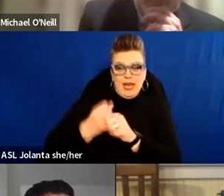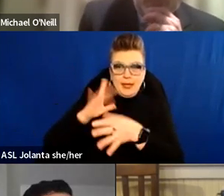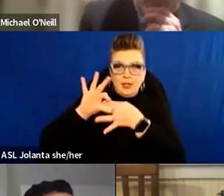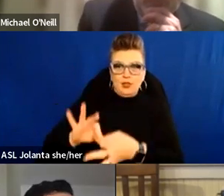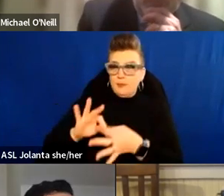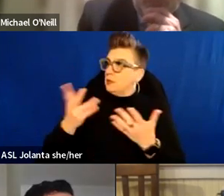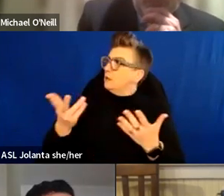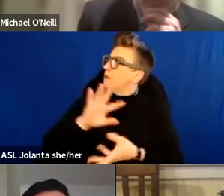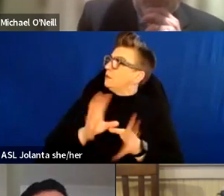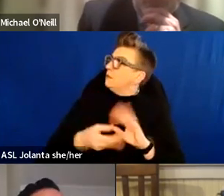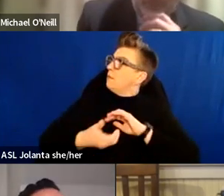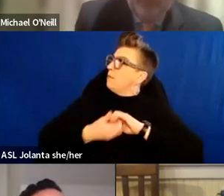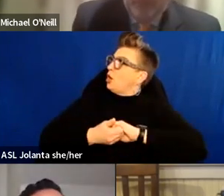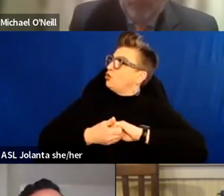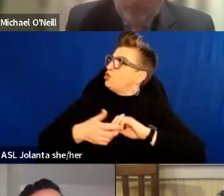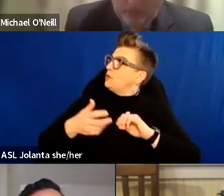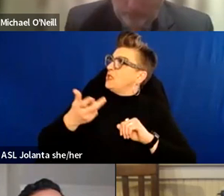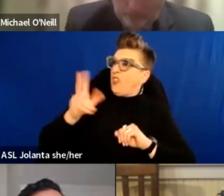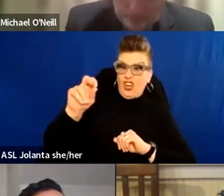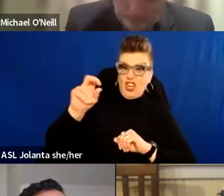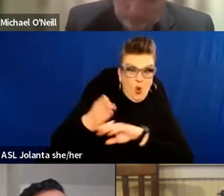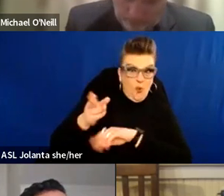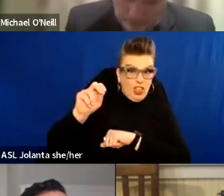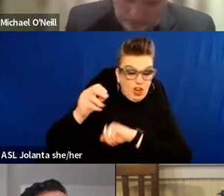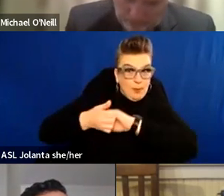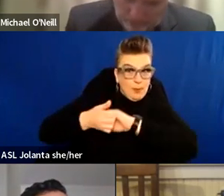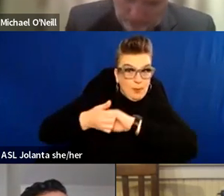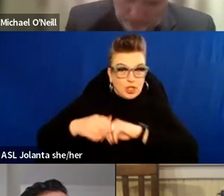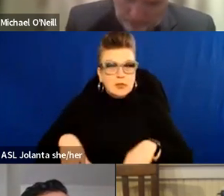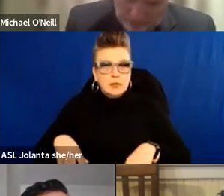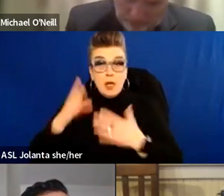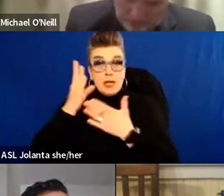over 30 partners and some of them those that are you know